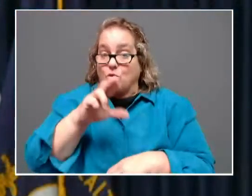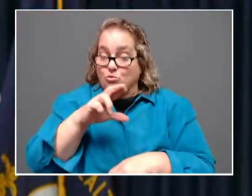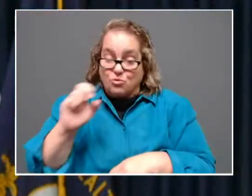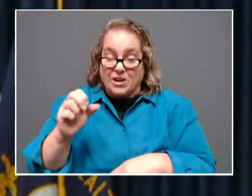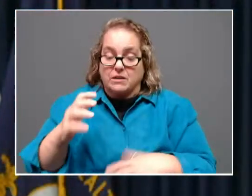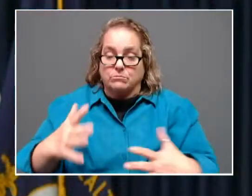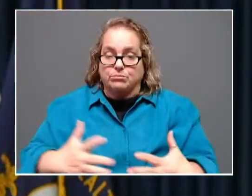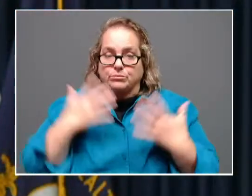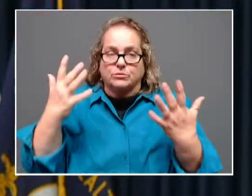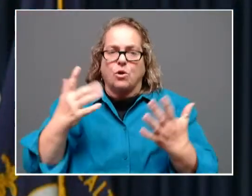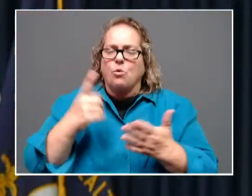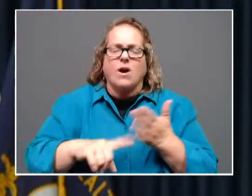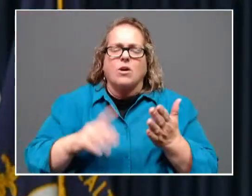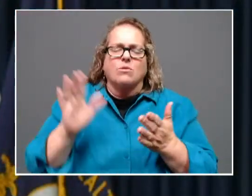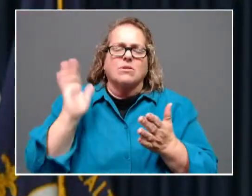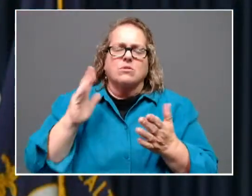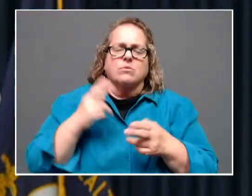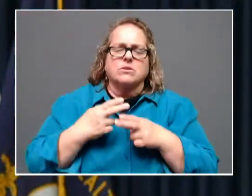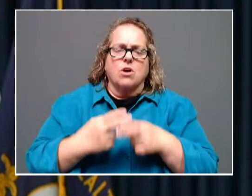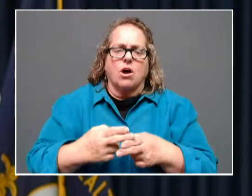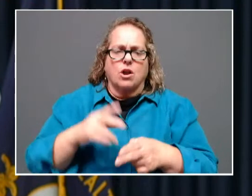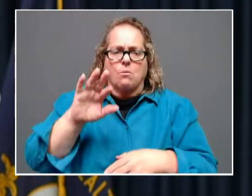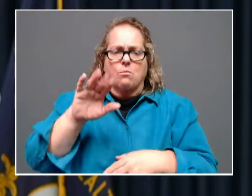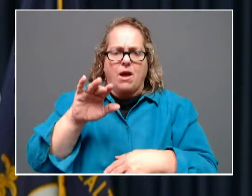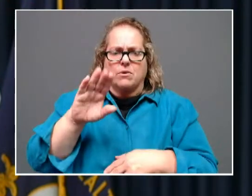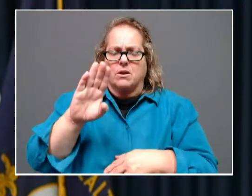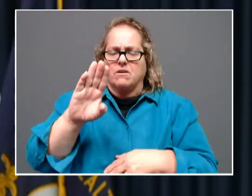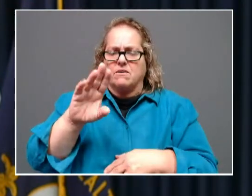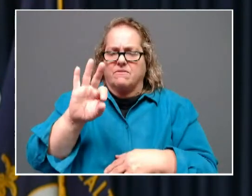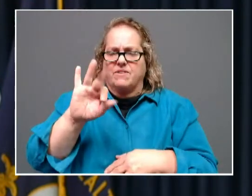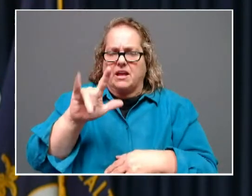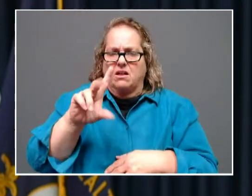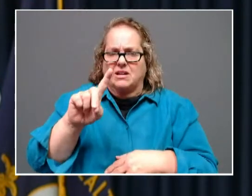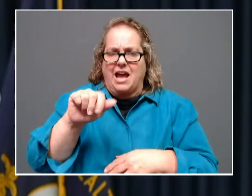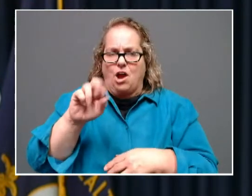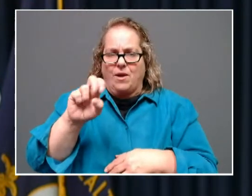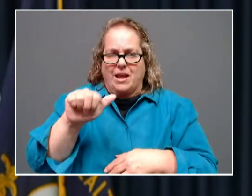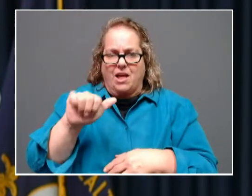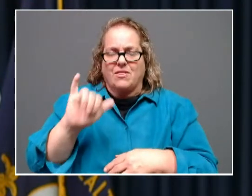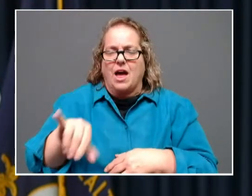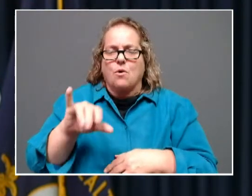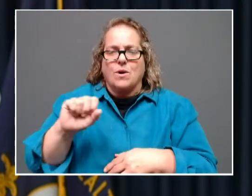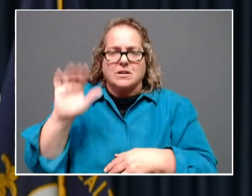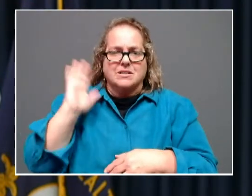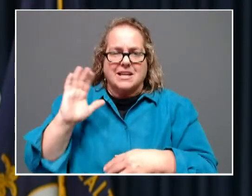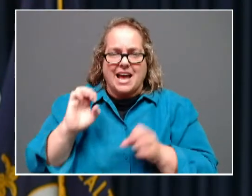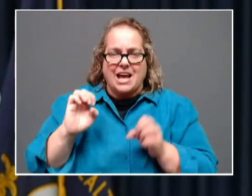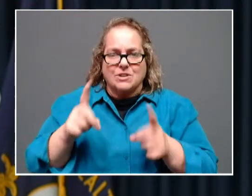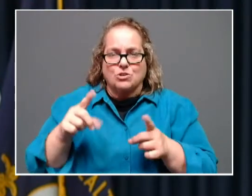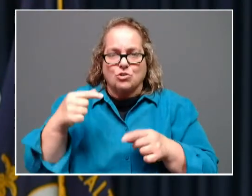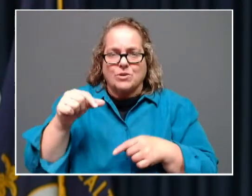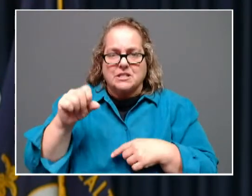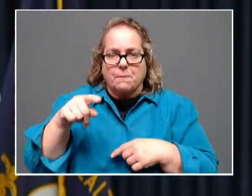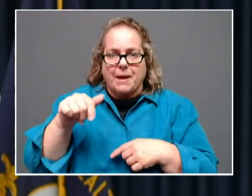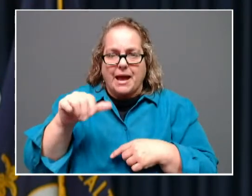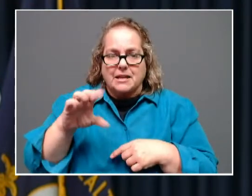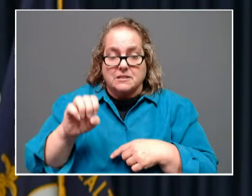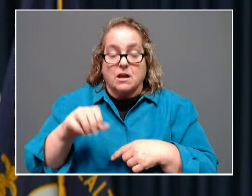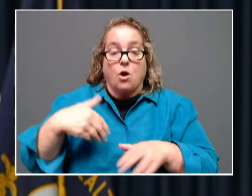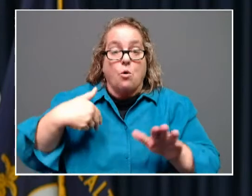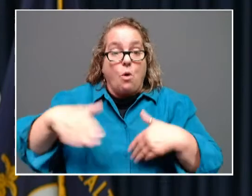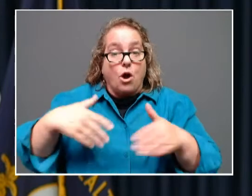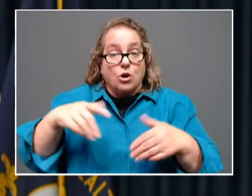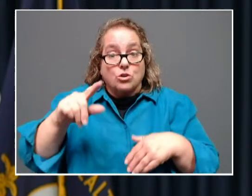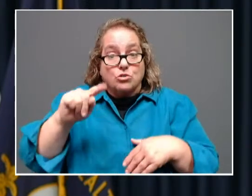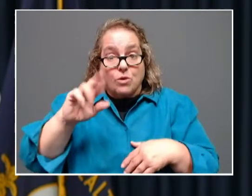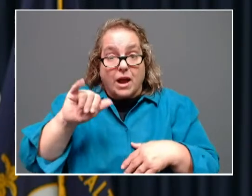brownfield area to be used as an educational green space. This will include walking trails, a wildlife habitat, a butterfly garden, and